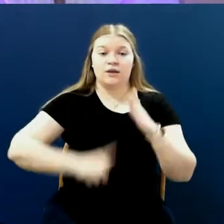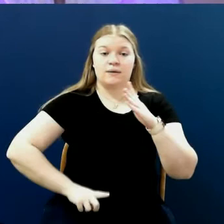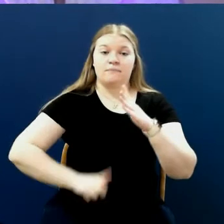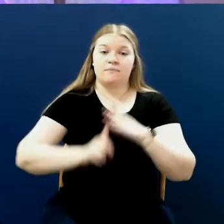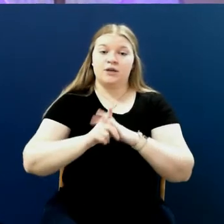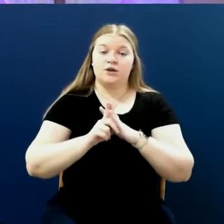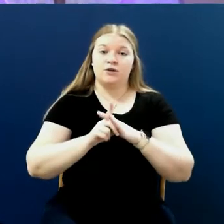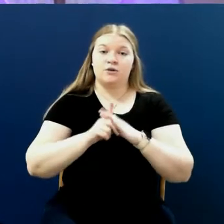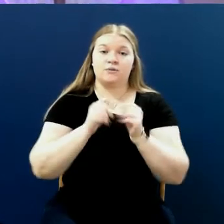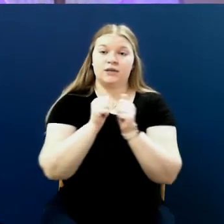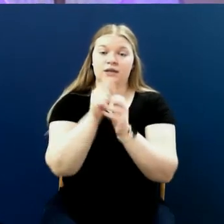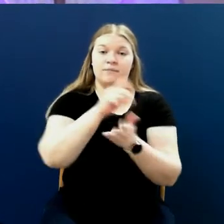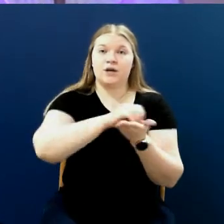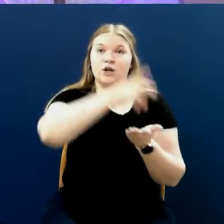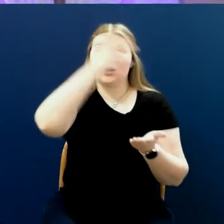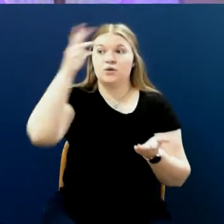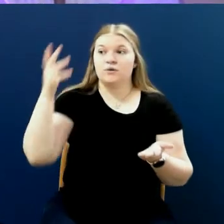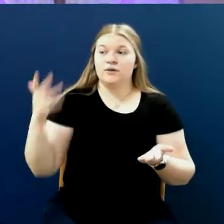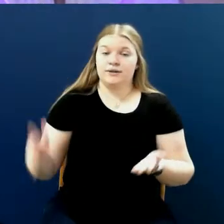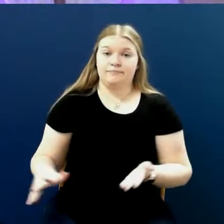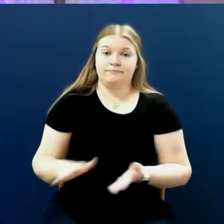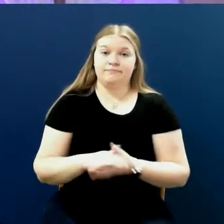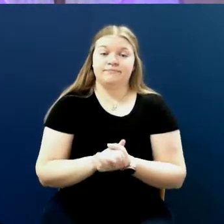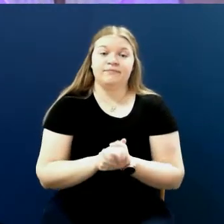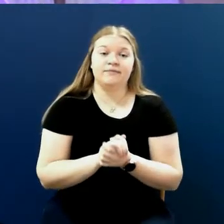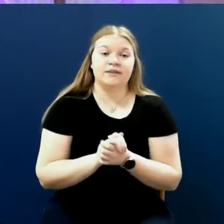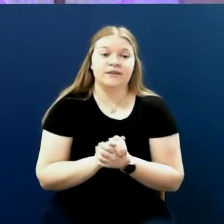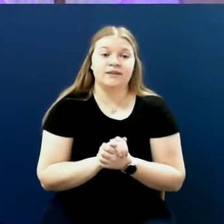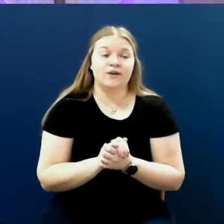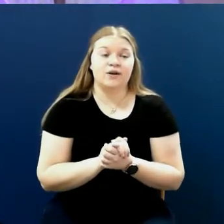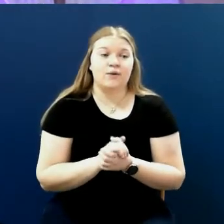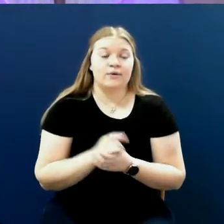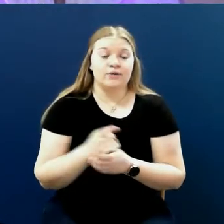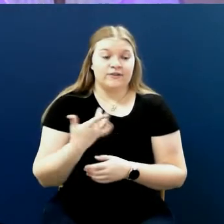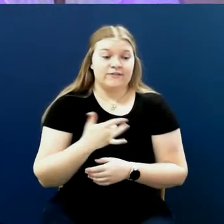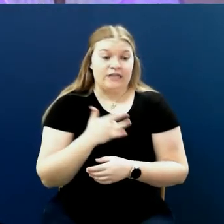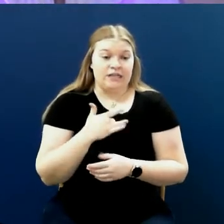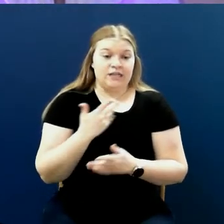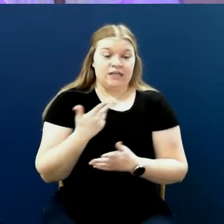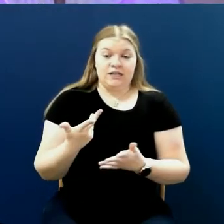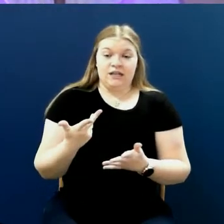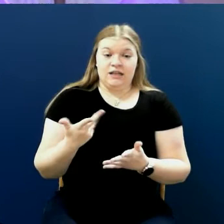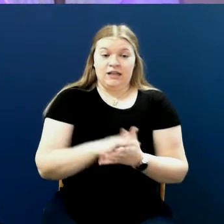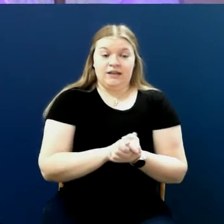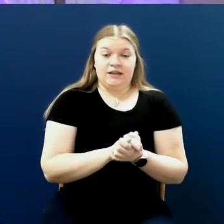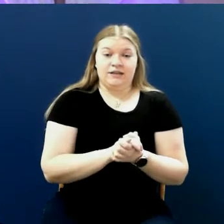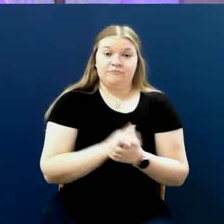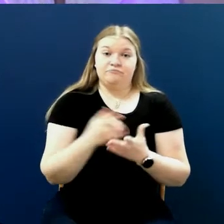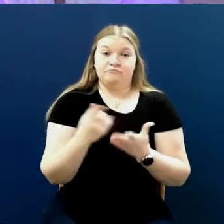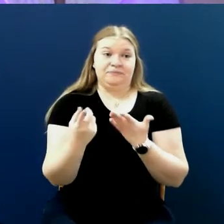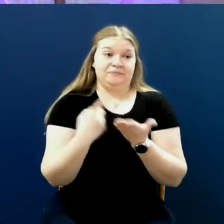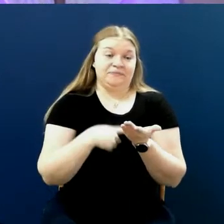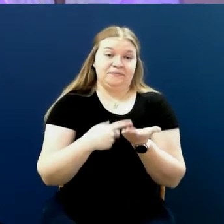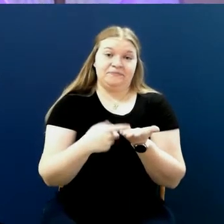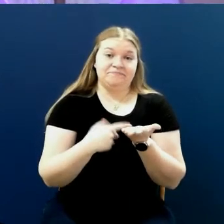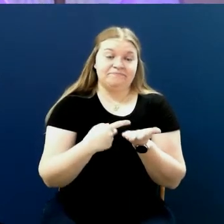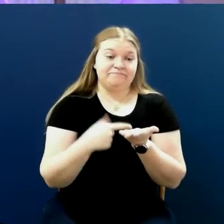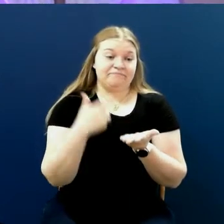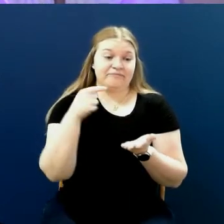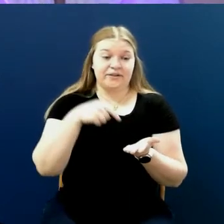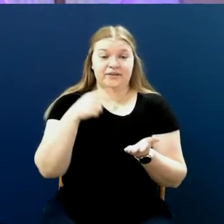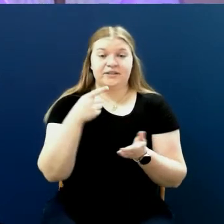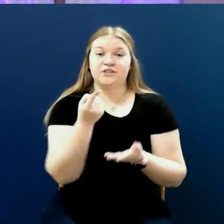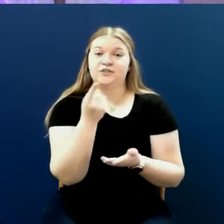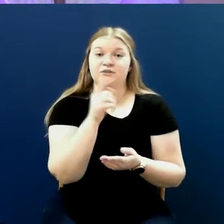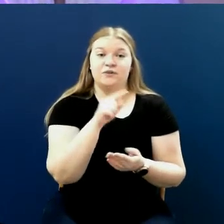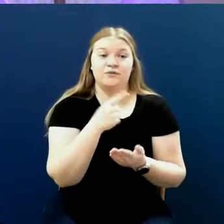glory. Boy, I almost feel like going off of my notes and just spending the entire time on just those